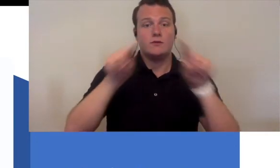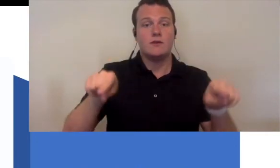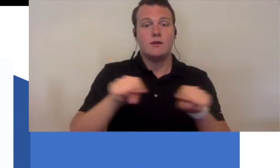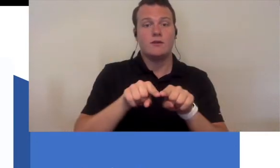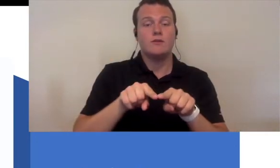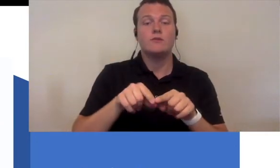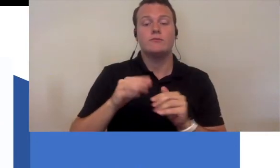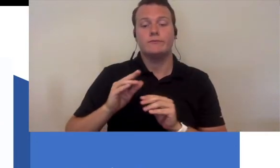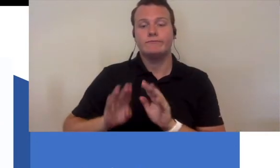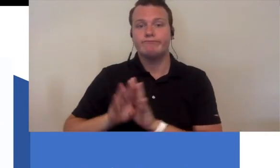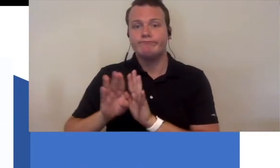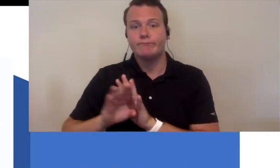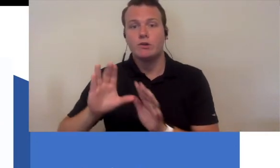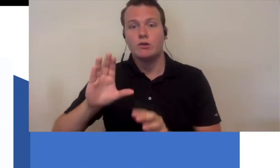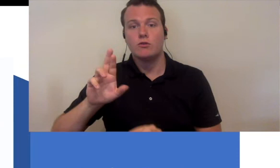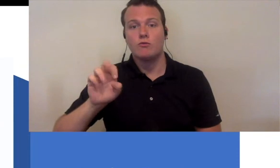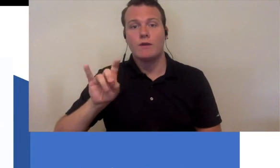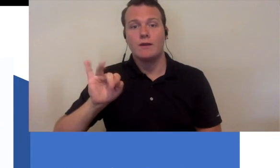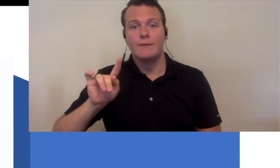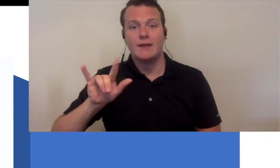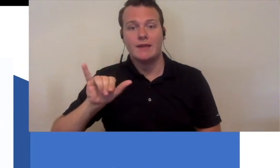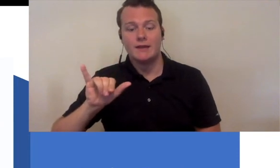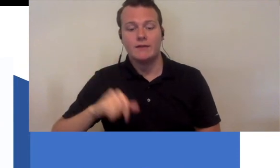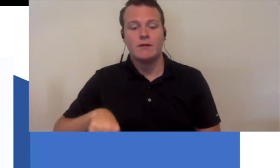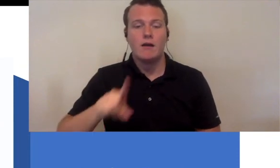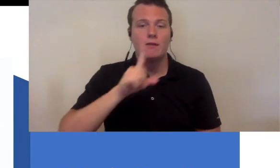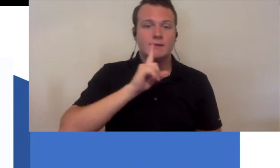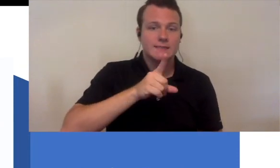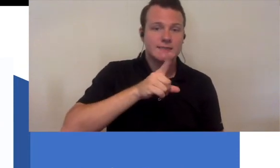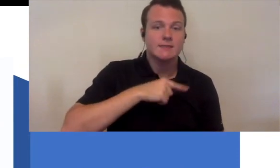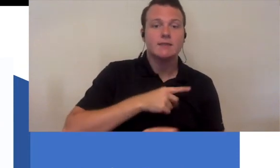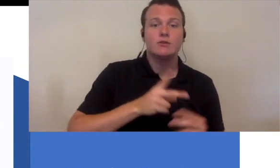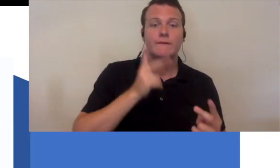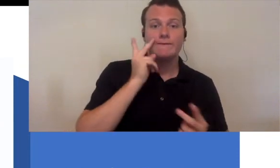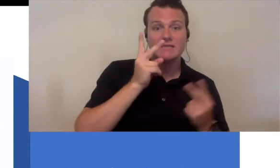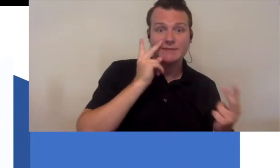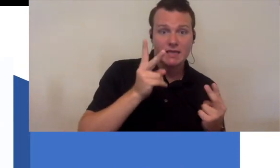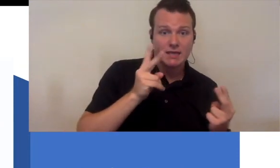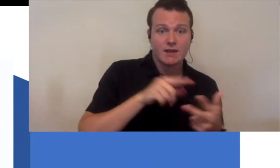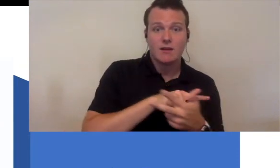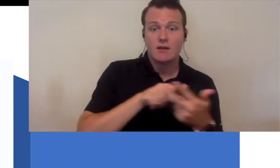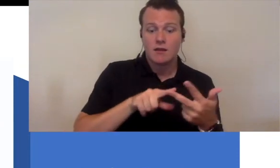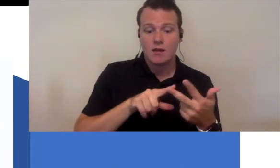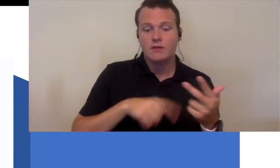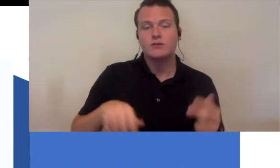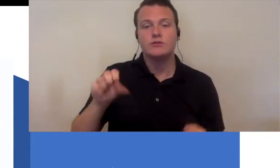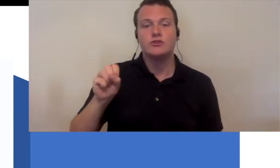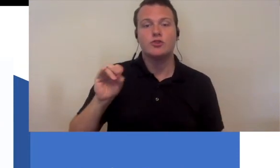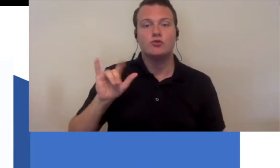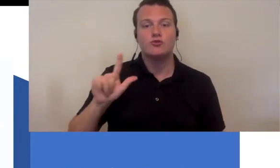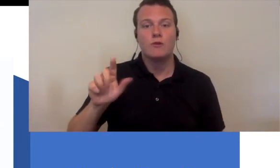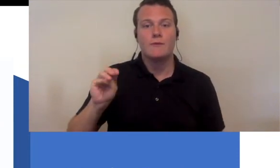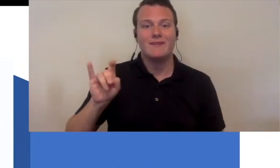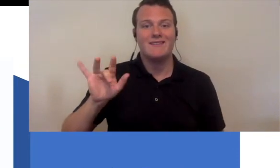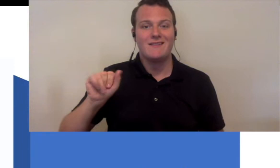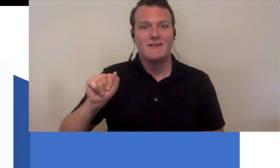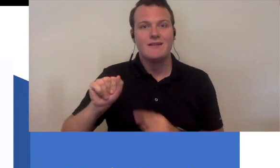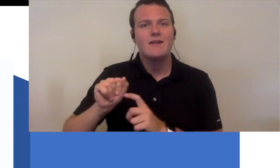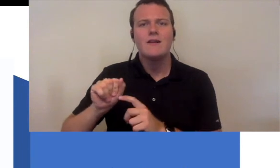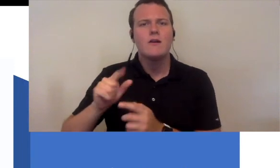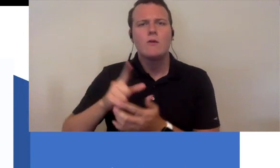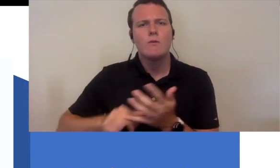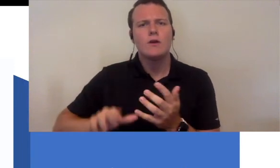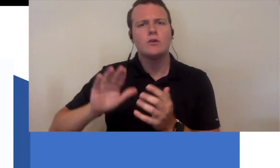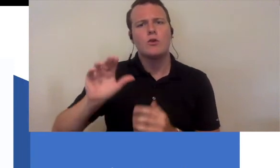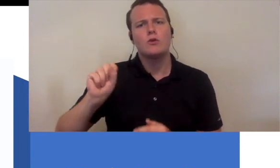triangle, as we build your credibility, your authenticity, and your visibility, social media. What is your social